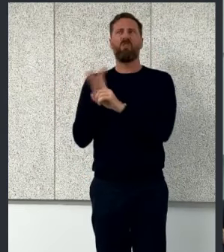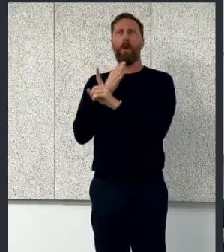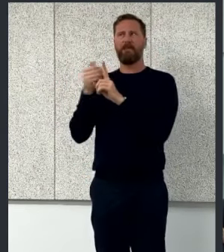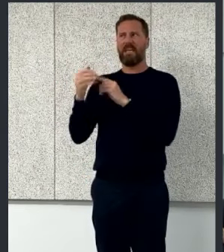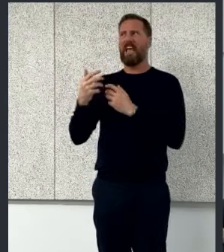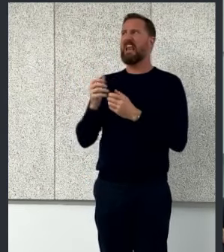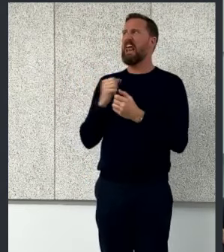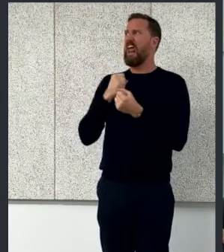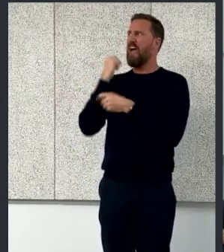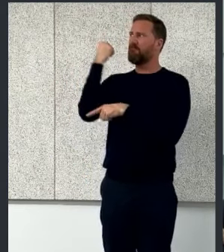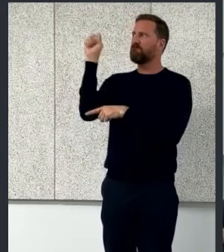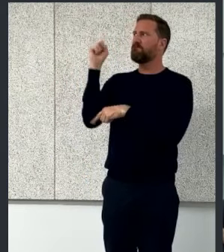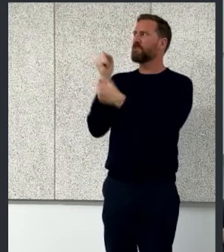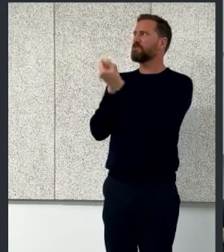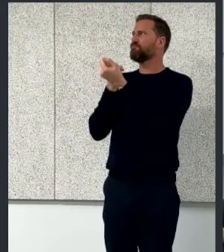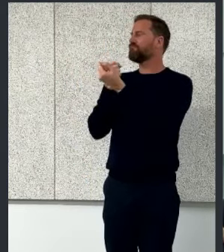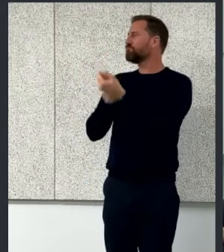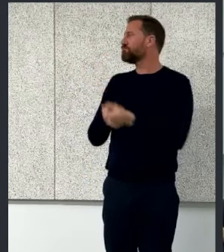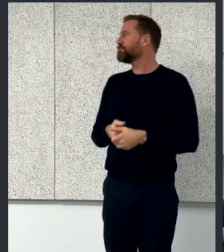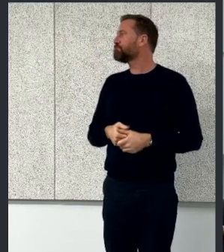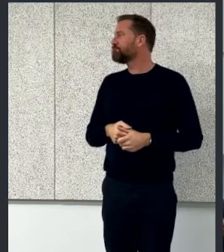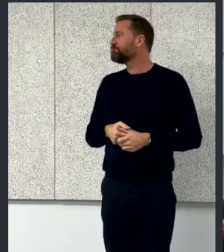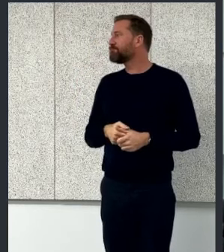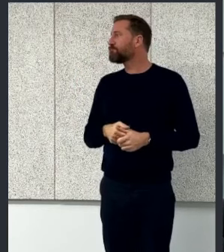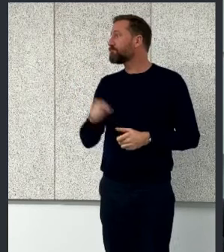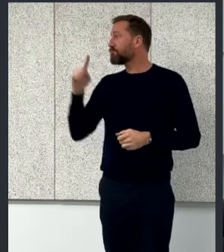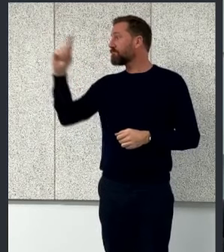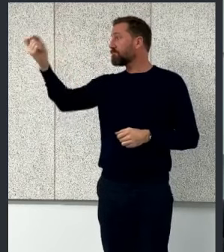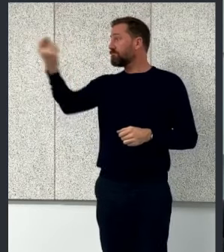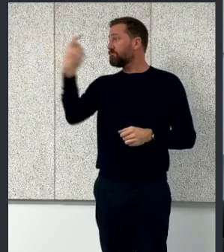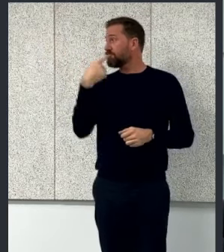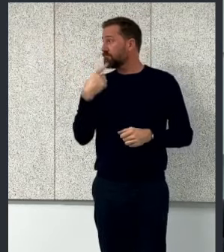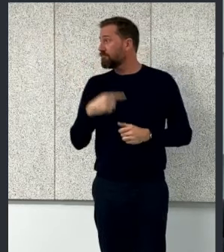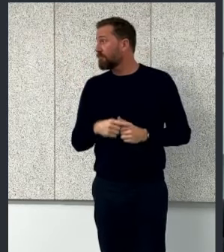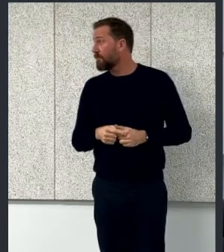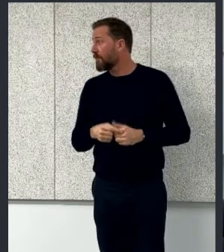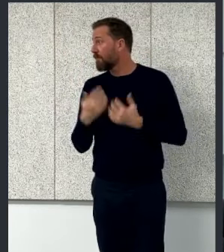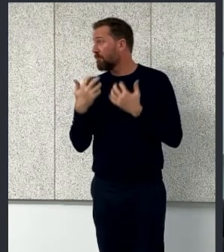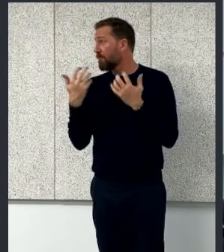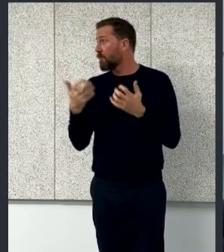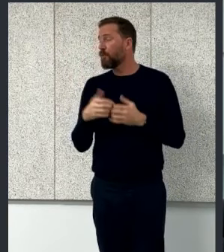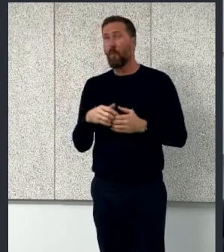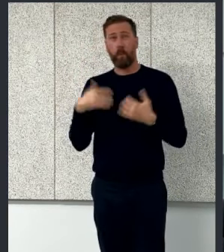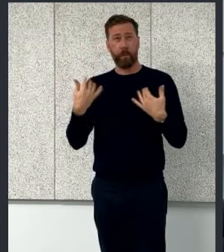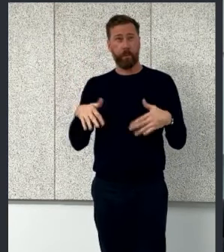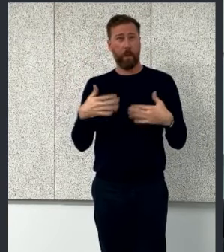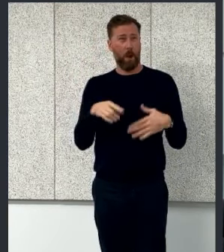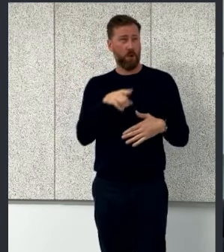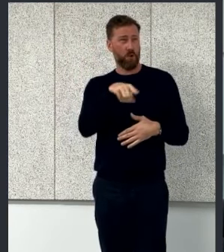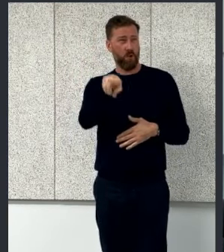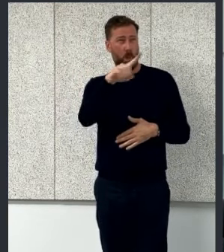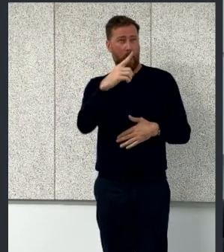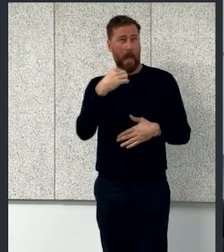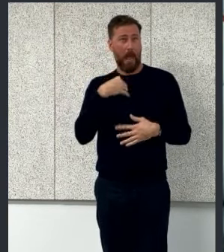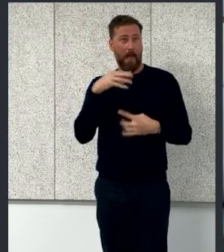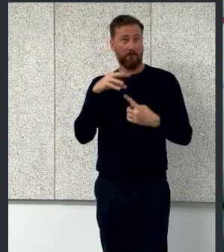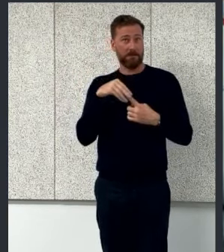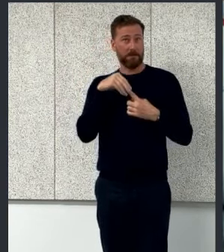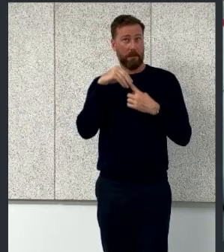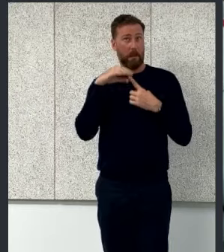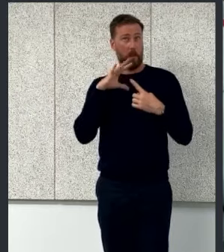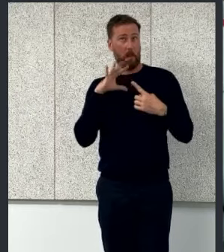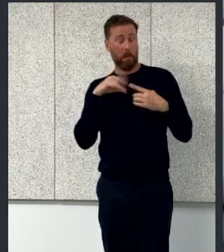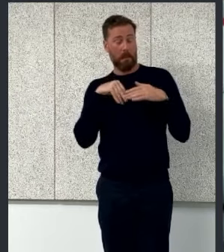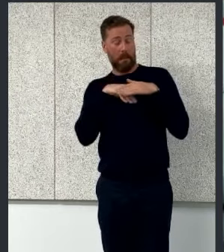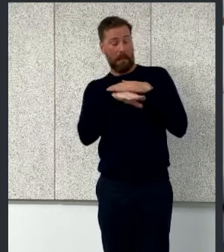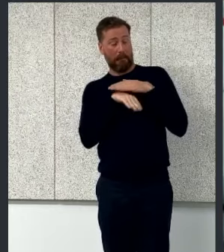Mm-hmm. Thank you. Just thinking about how you all have unique access to these stories of